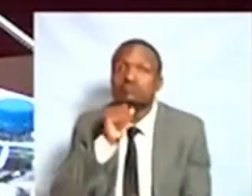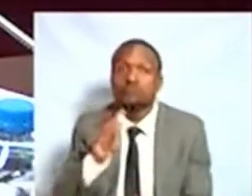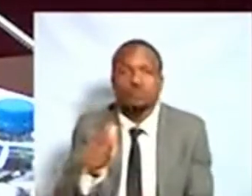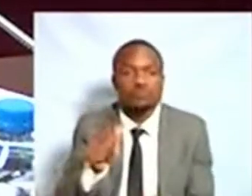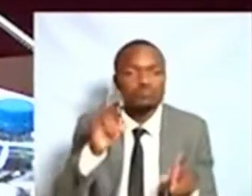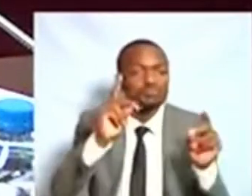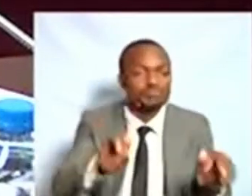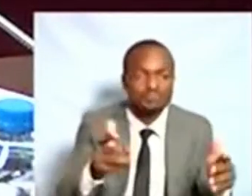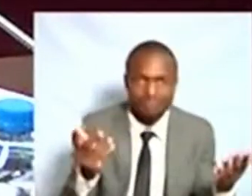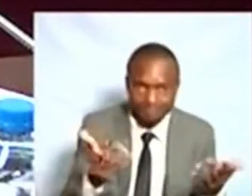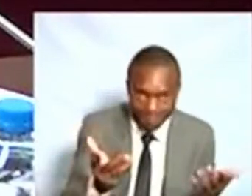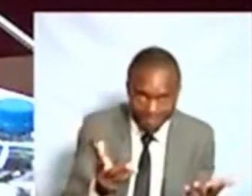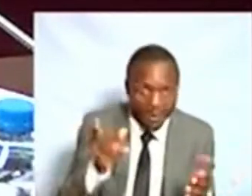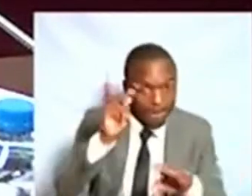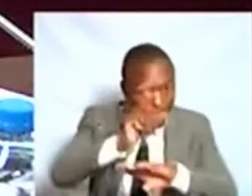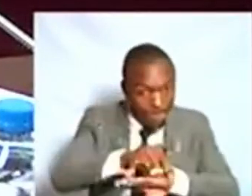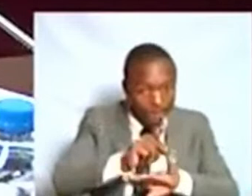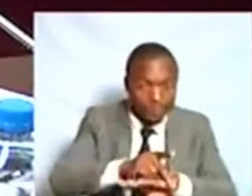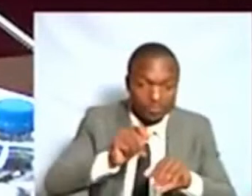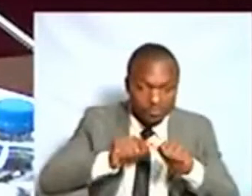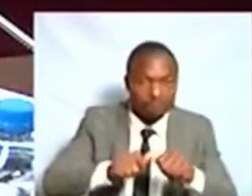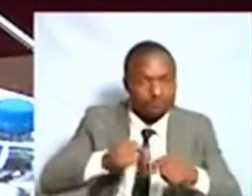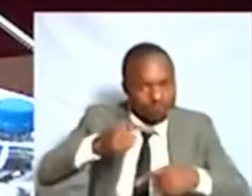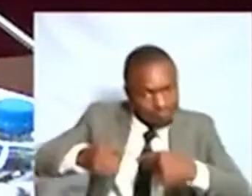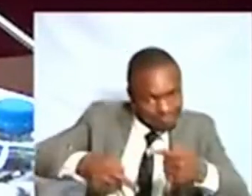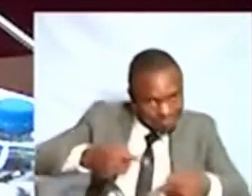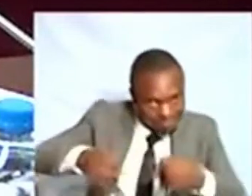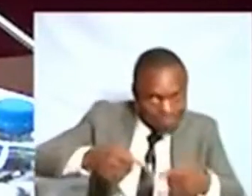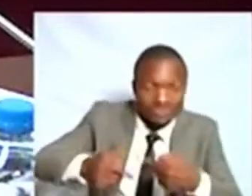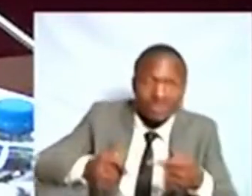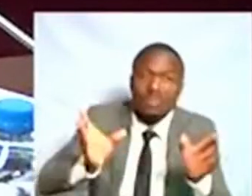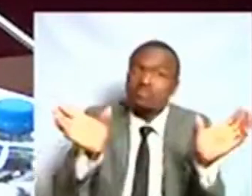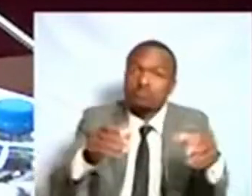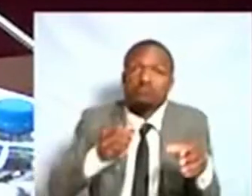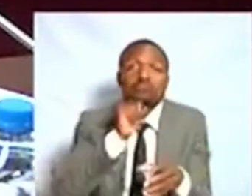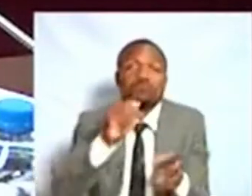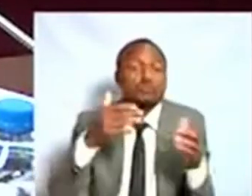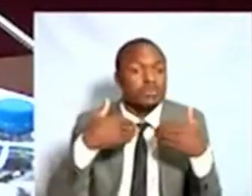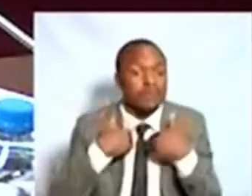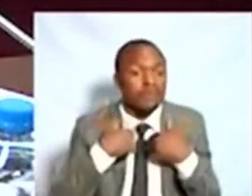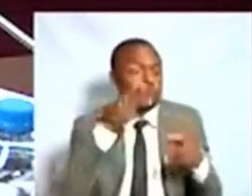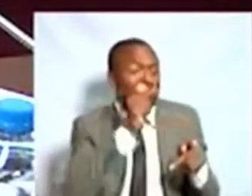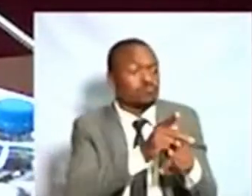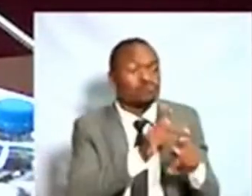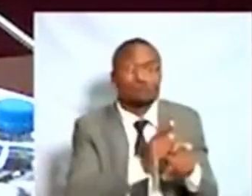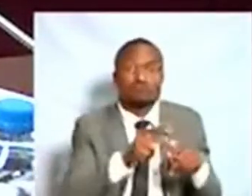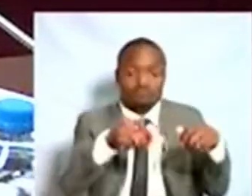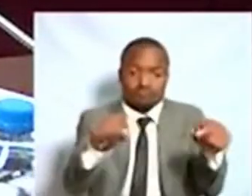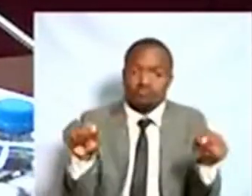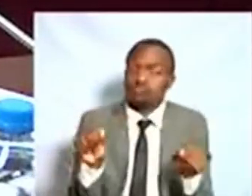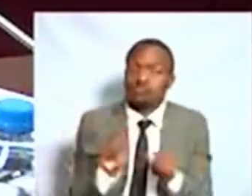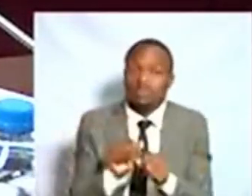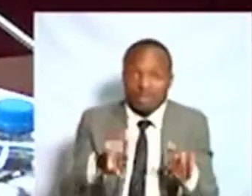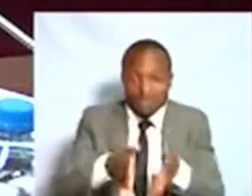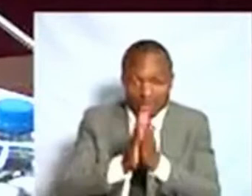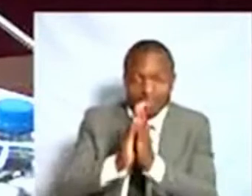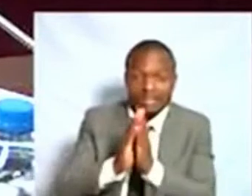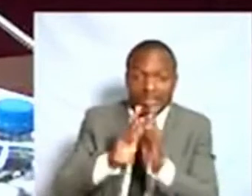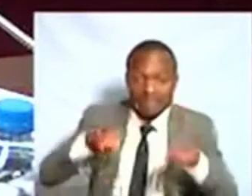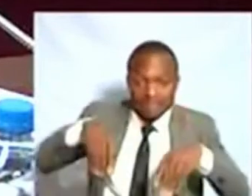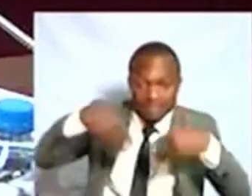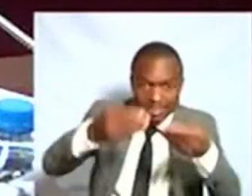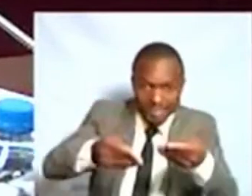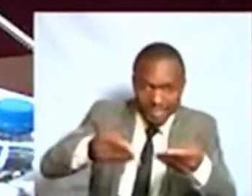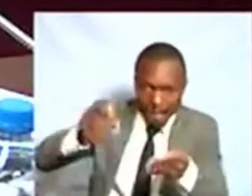reached. The project is still ongoing. The council does not have storage space and had asked the supplier to